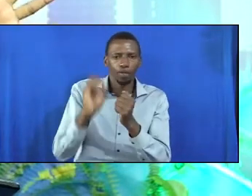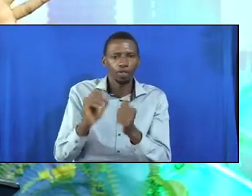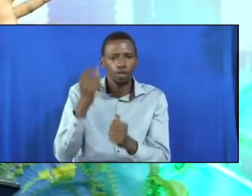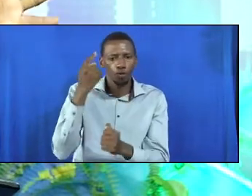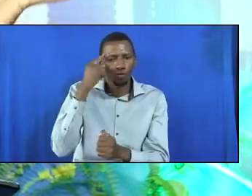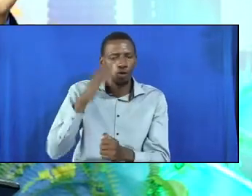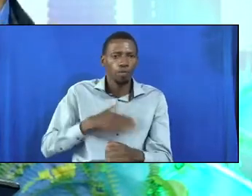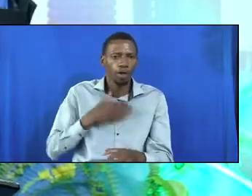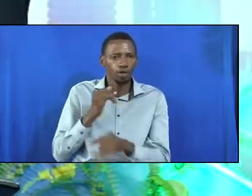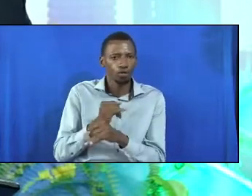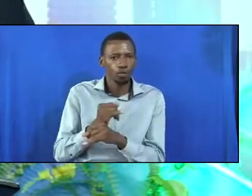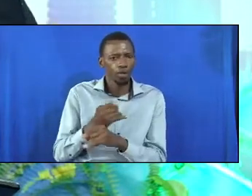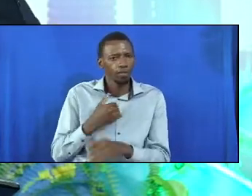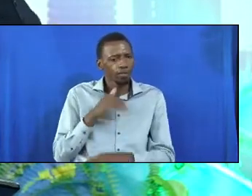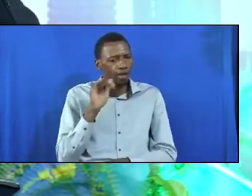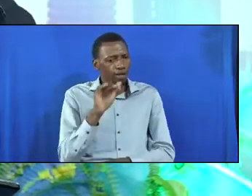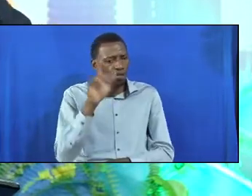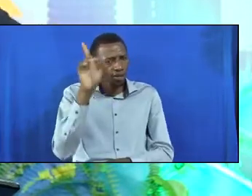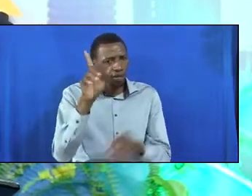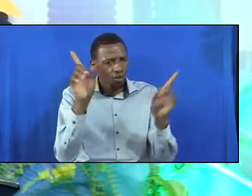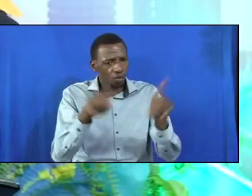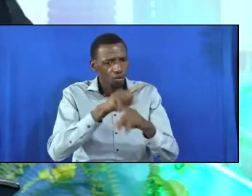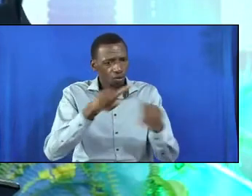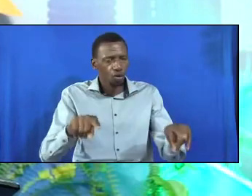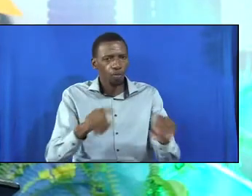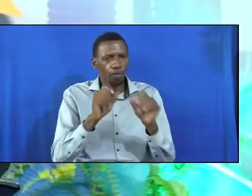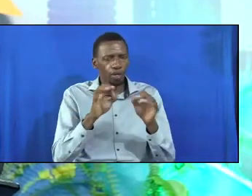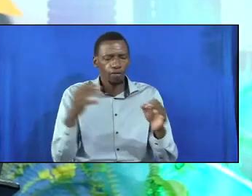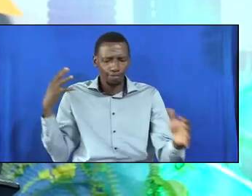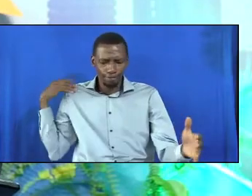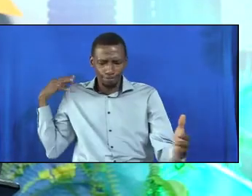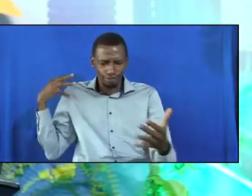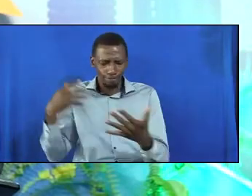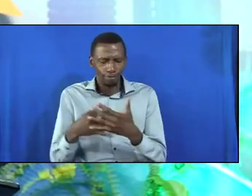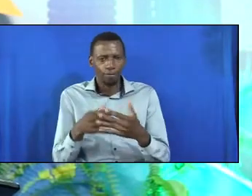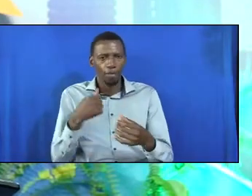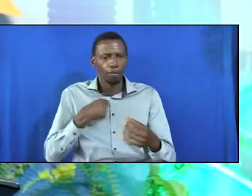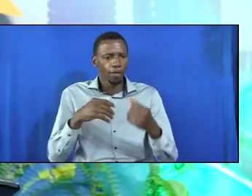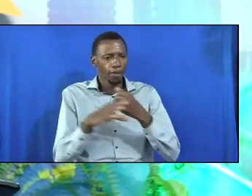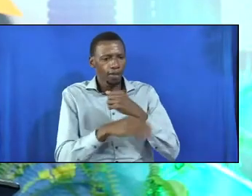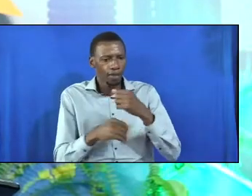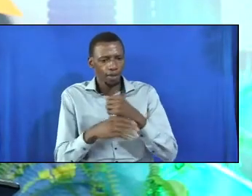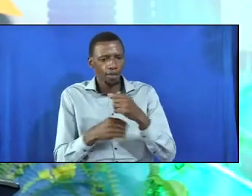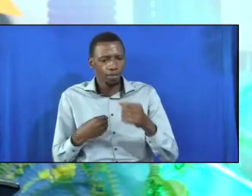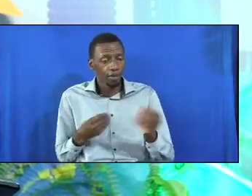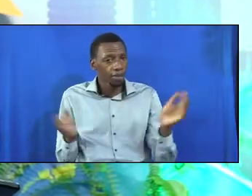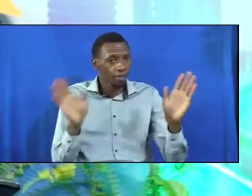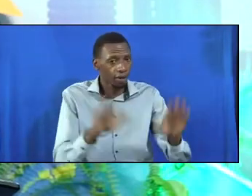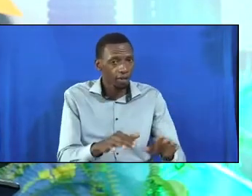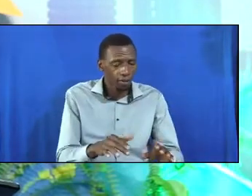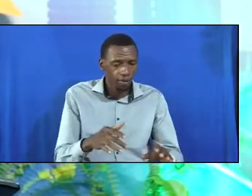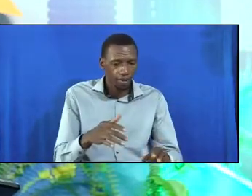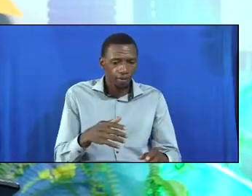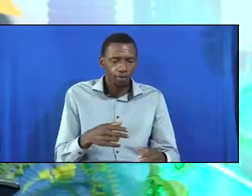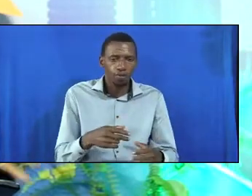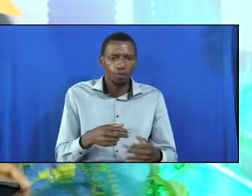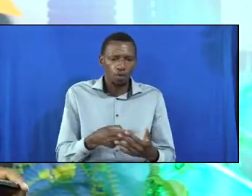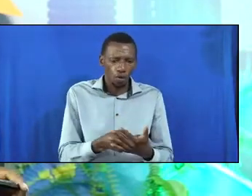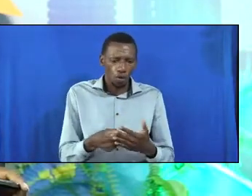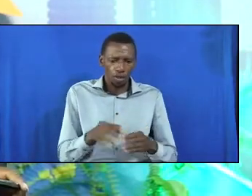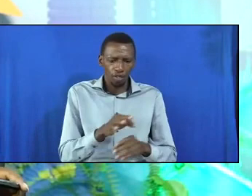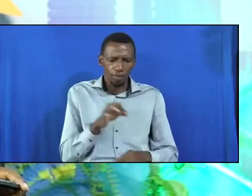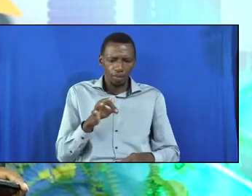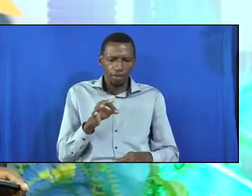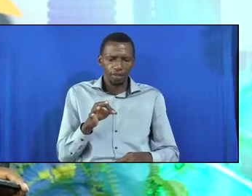wrong now, if now I return all that I'd stolen? I am moved. The Holy Spirit is moving me in